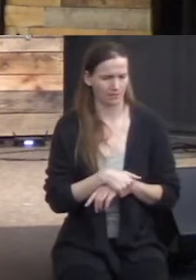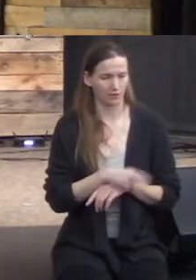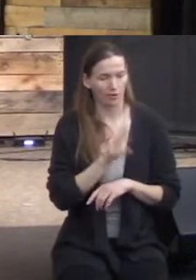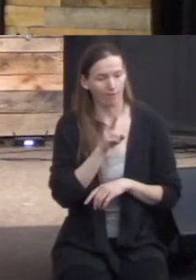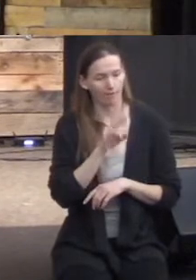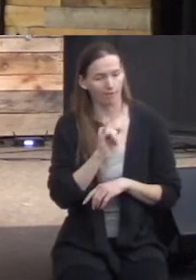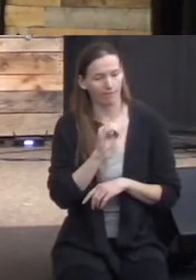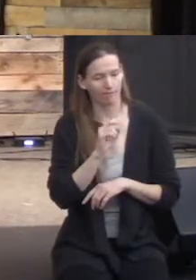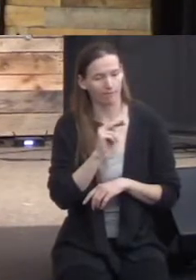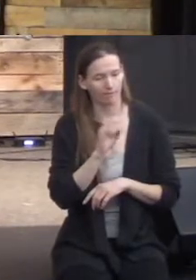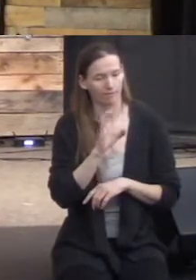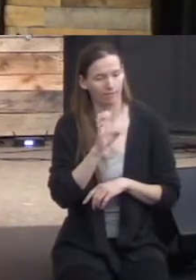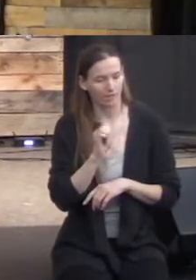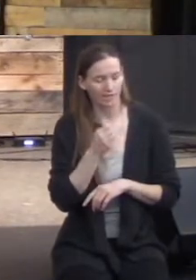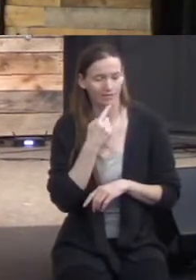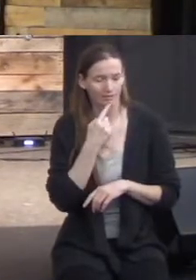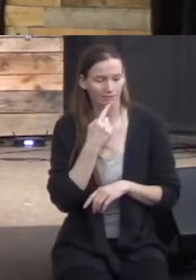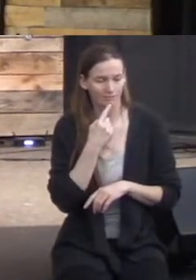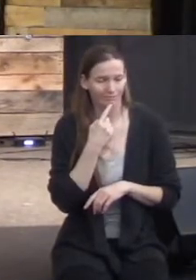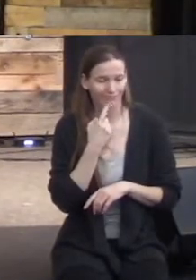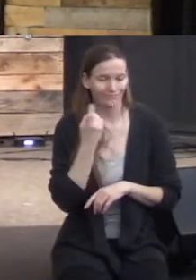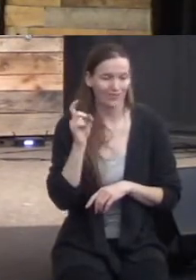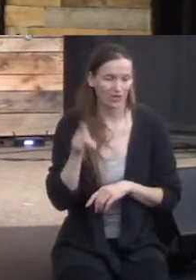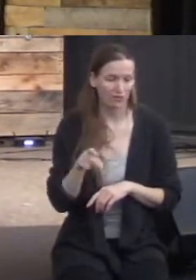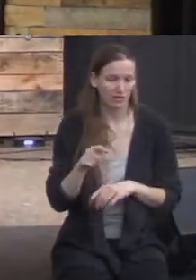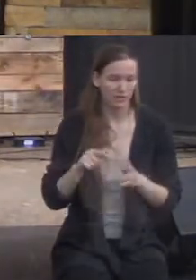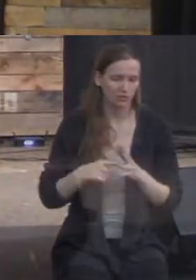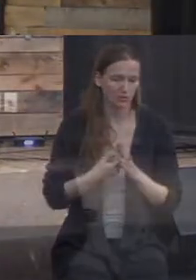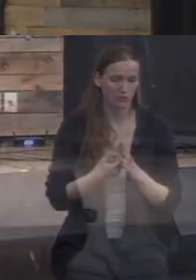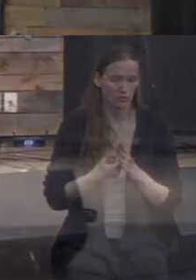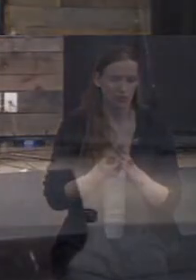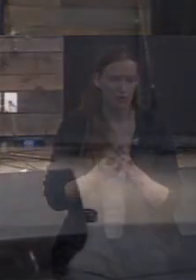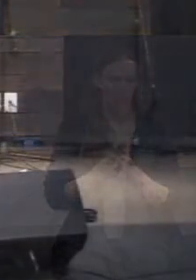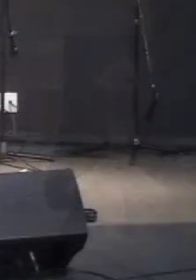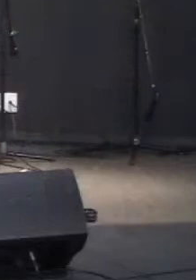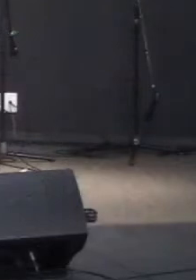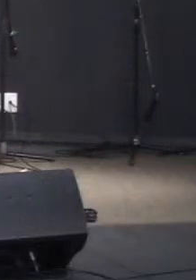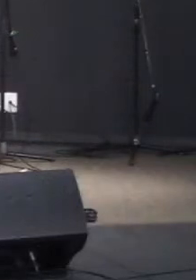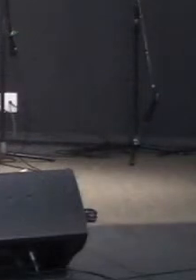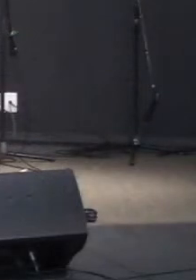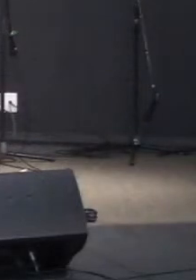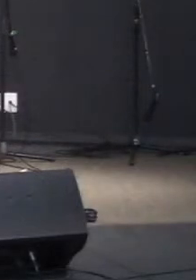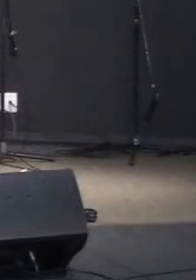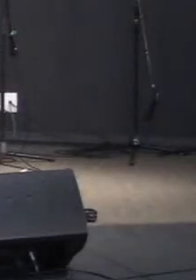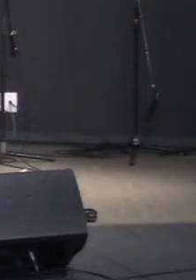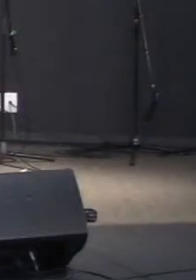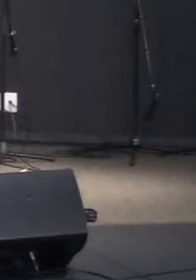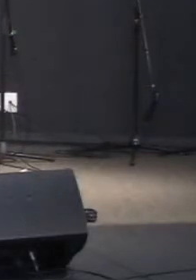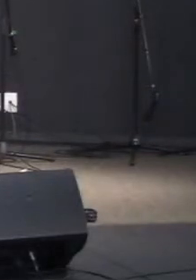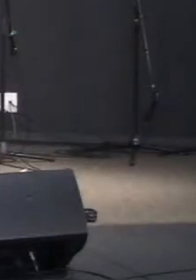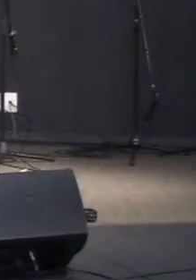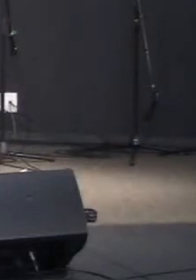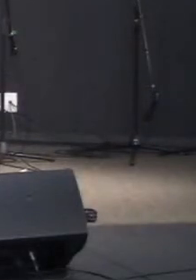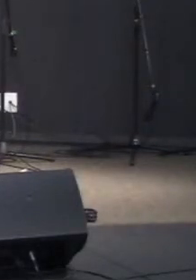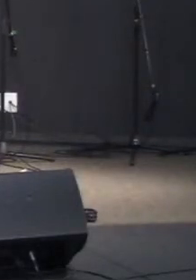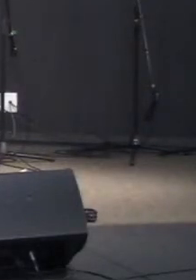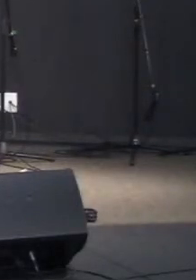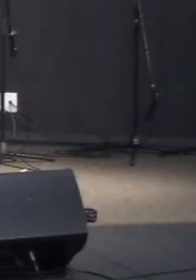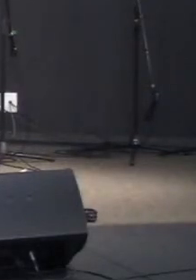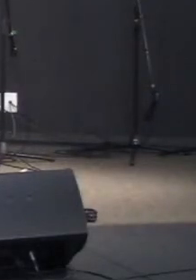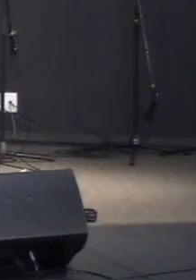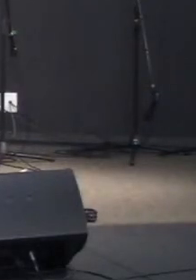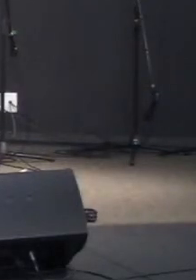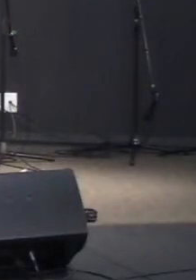just said, man, I think we've got to start putting forth vision. Not necessarily the, you know, vision, stick